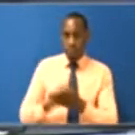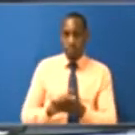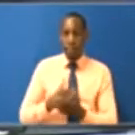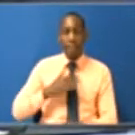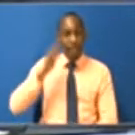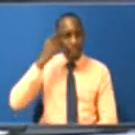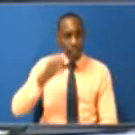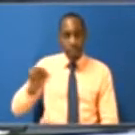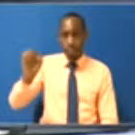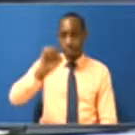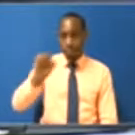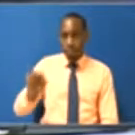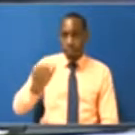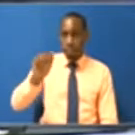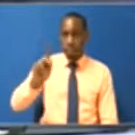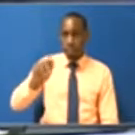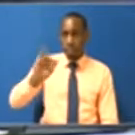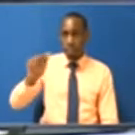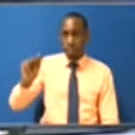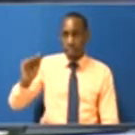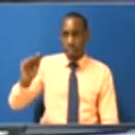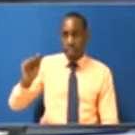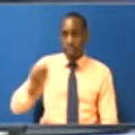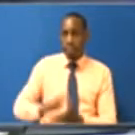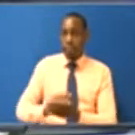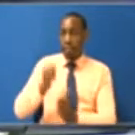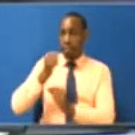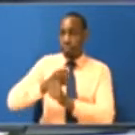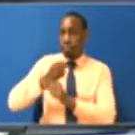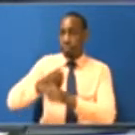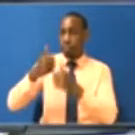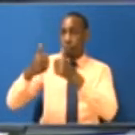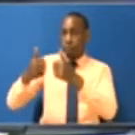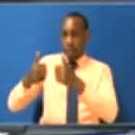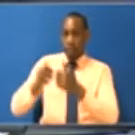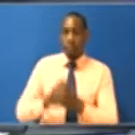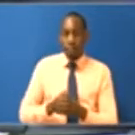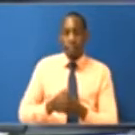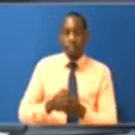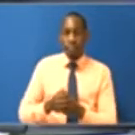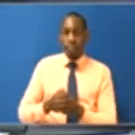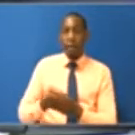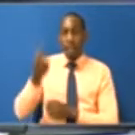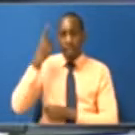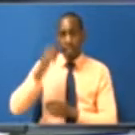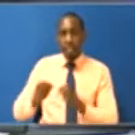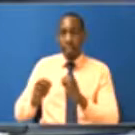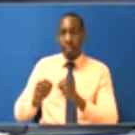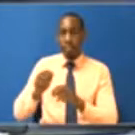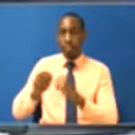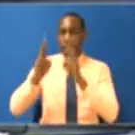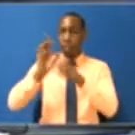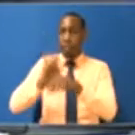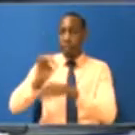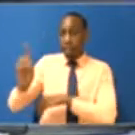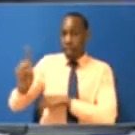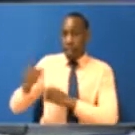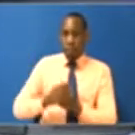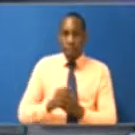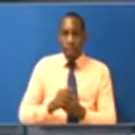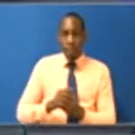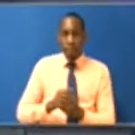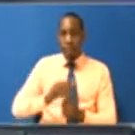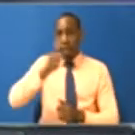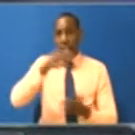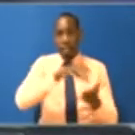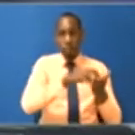sarkaja performed quite well he seems to be understanding the issues affecting nairobi but on that